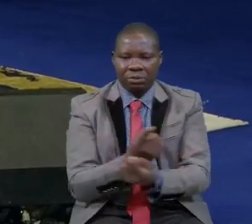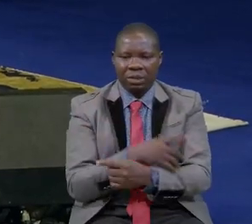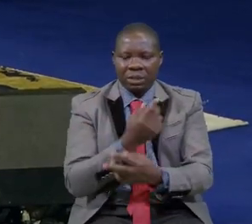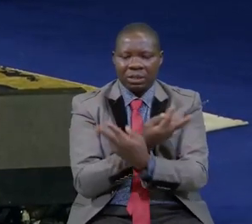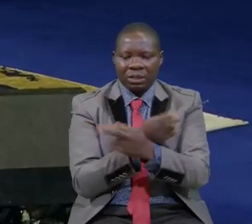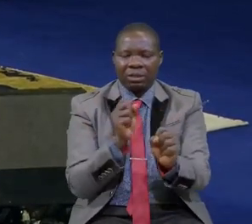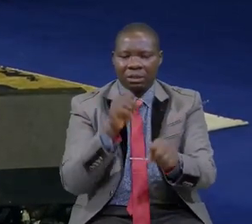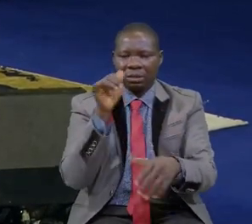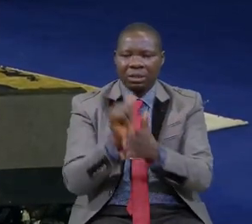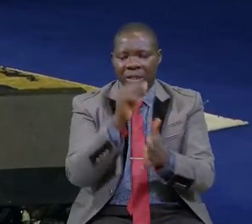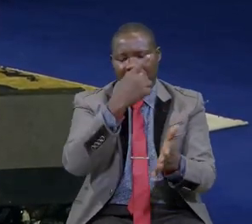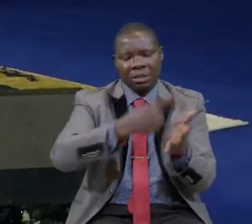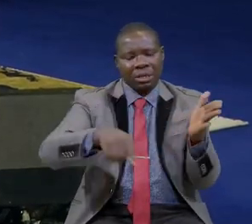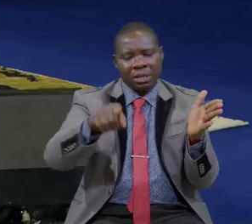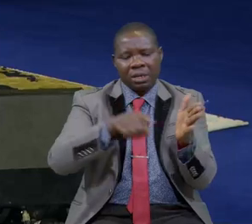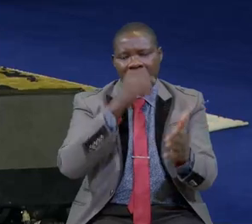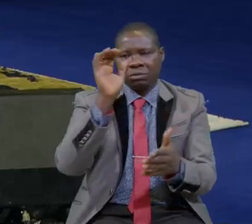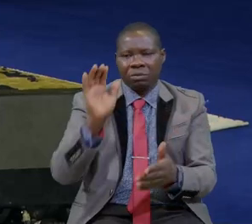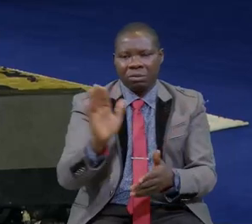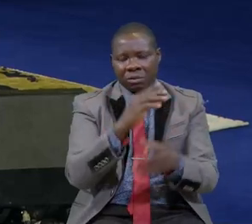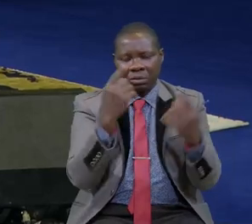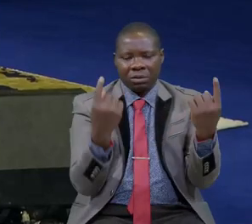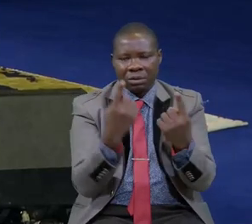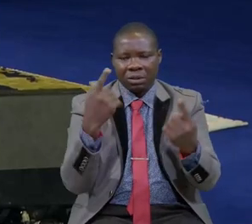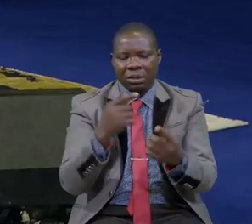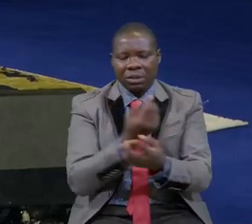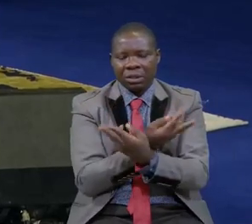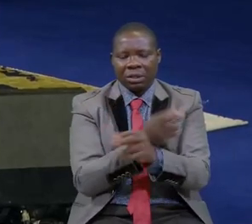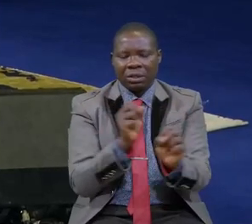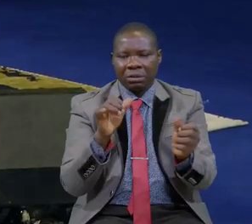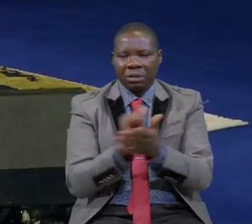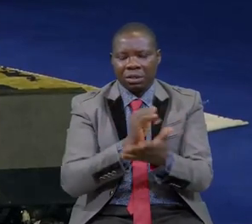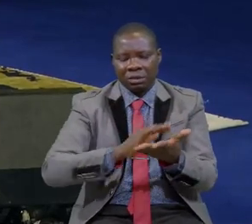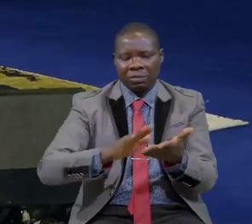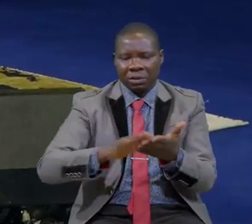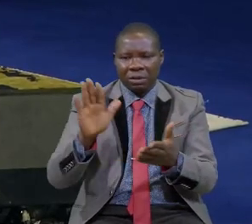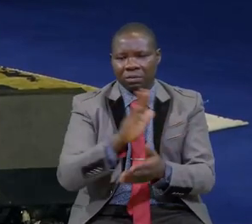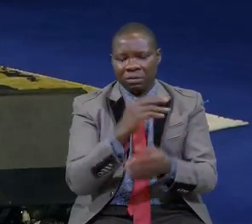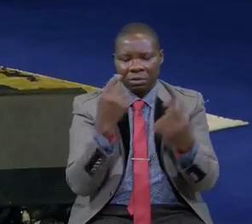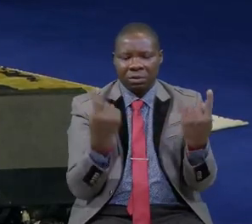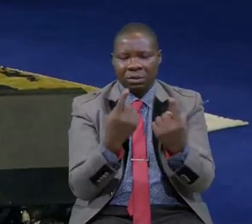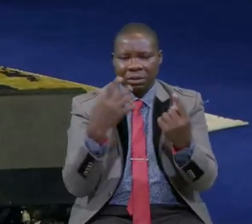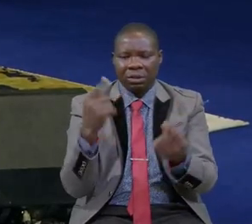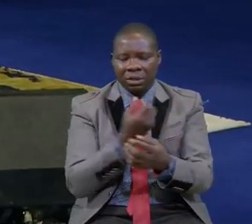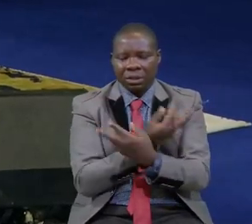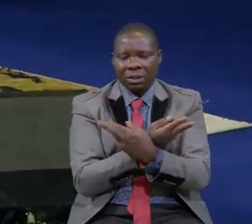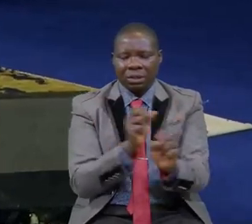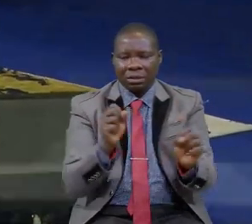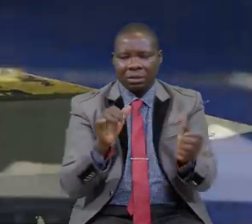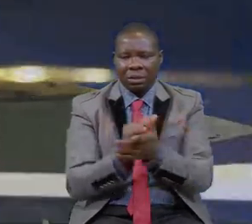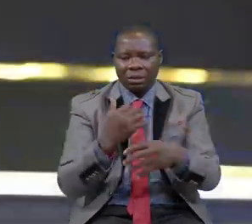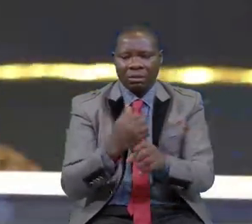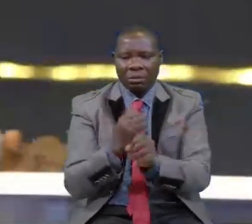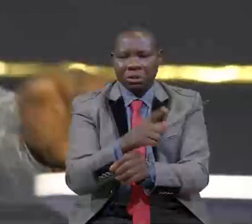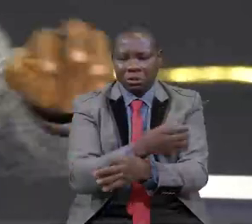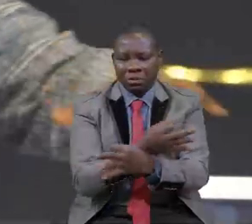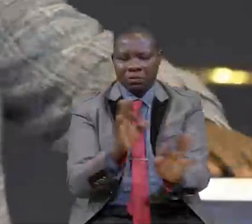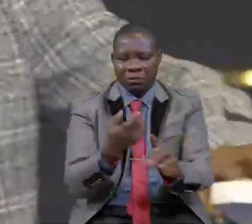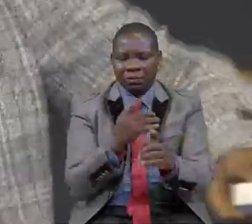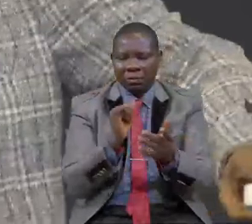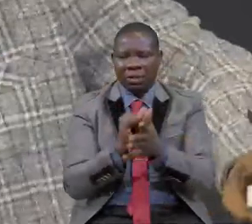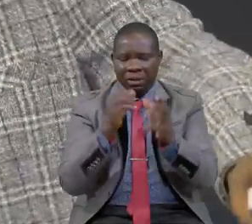The redemption that forgives your sin. The redemption that sets you free from the power of that sin. The redemption